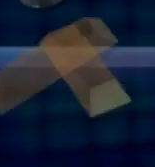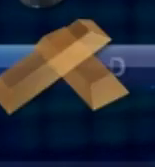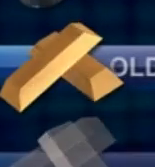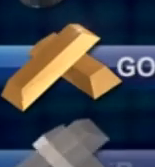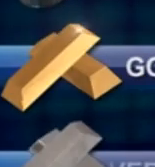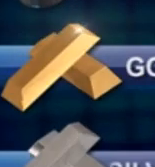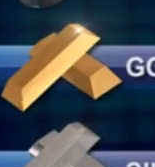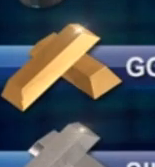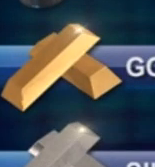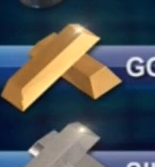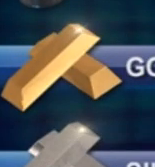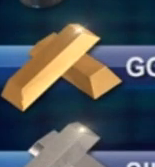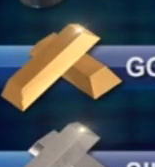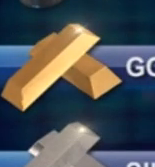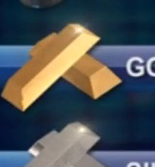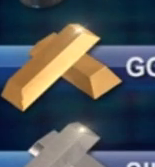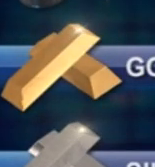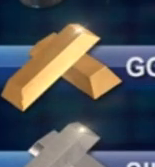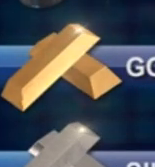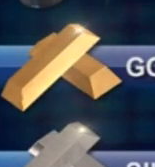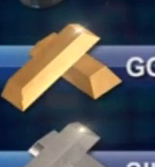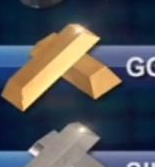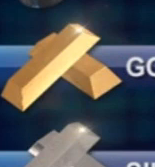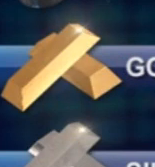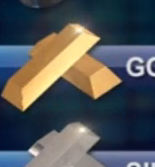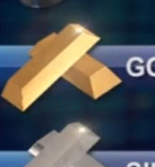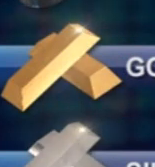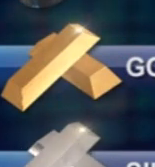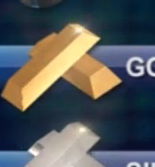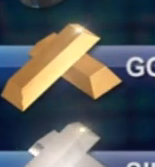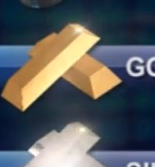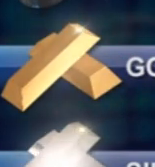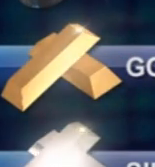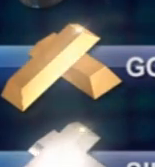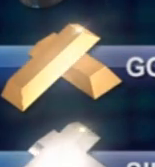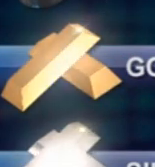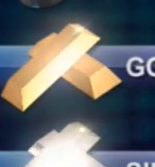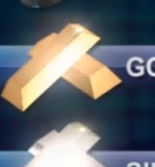all around. The oil price went from $41 per barrel yesterday to